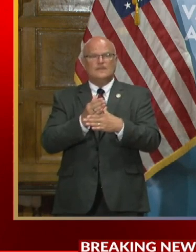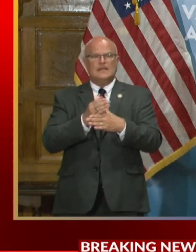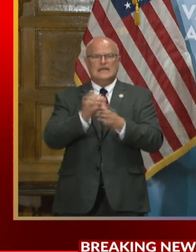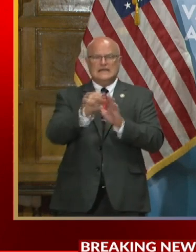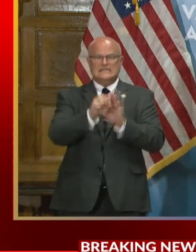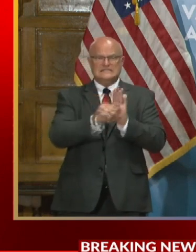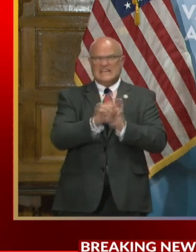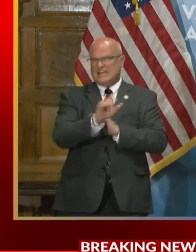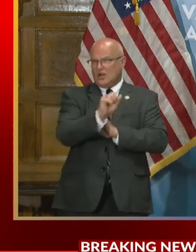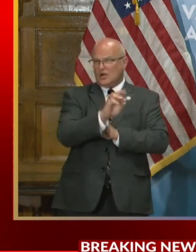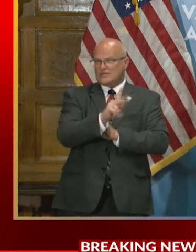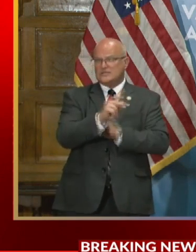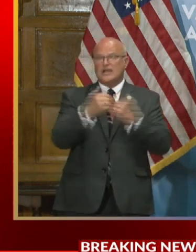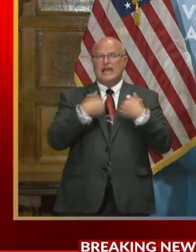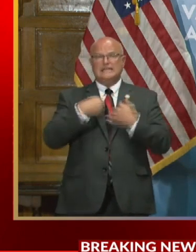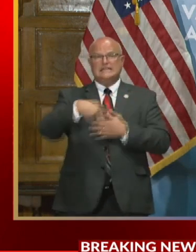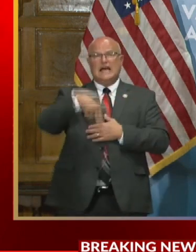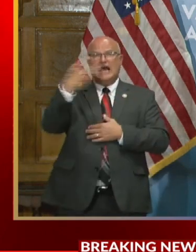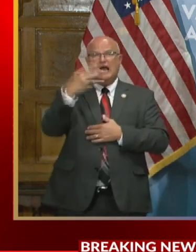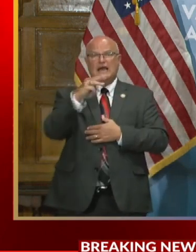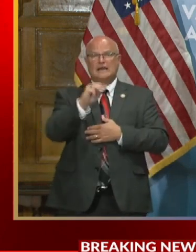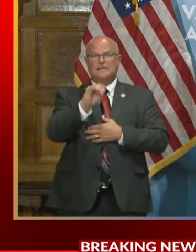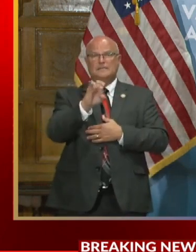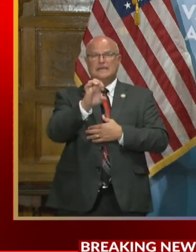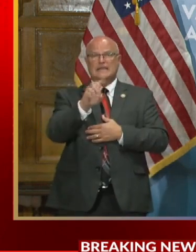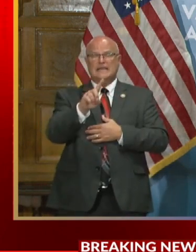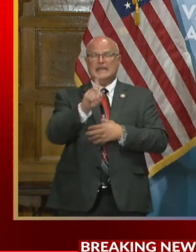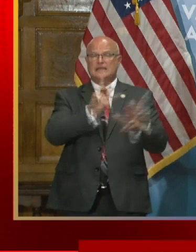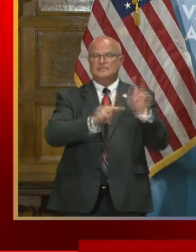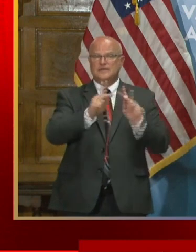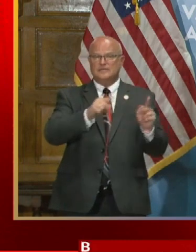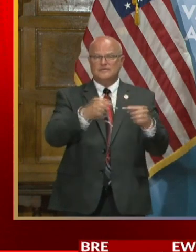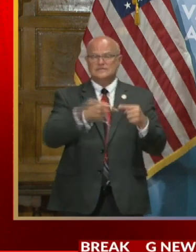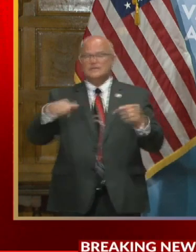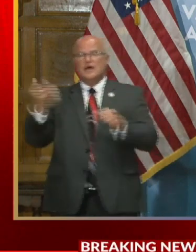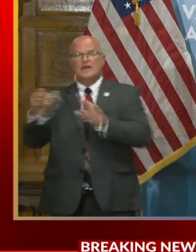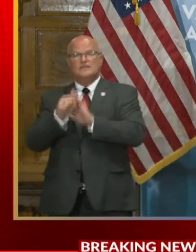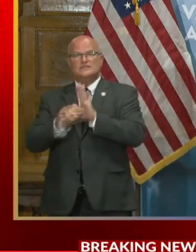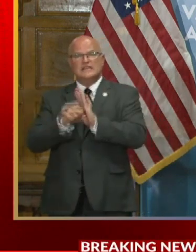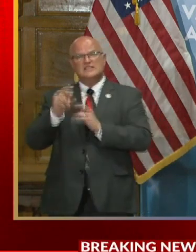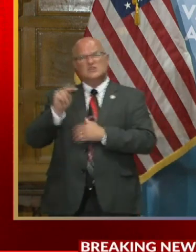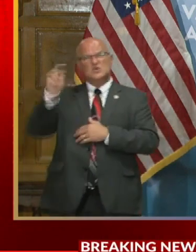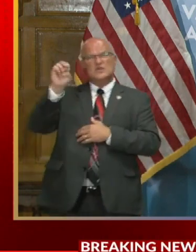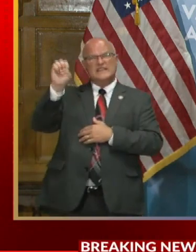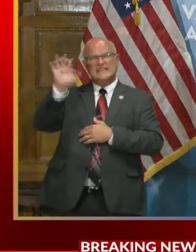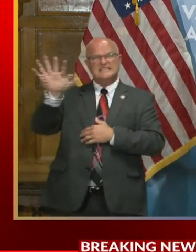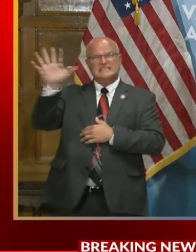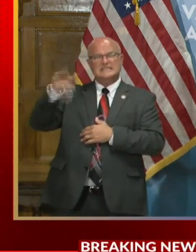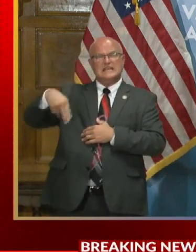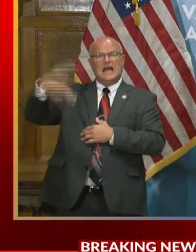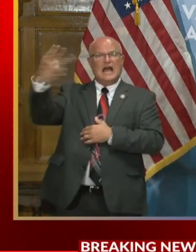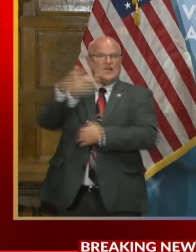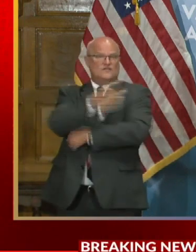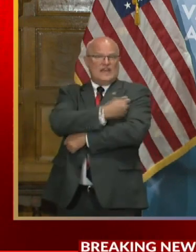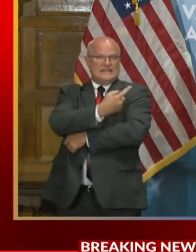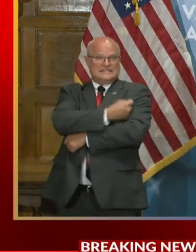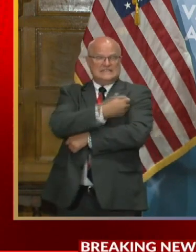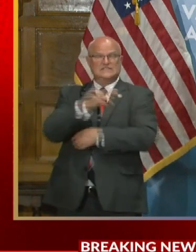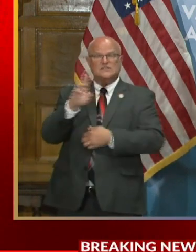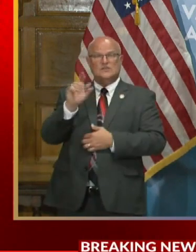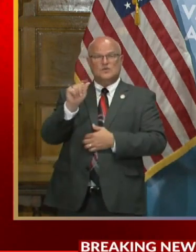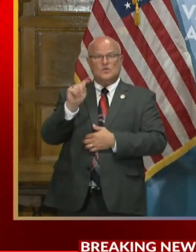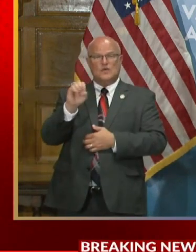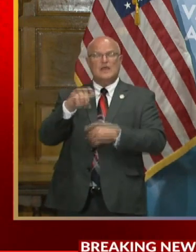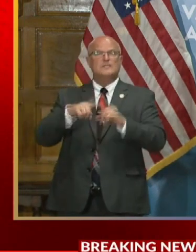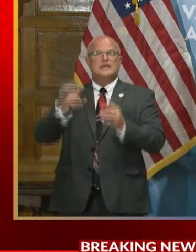state like Arkansas that has a high Medicaid population versus some of the states in the Northeast has higher vaccination rates, but